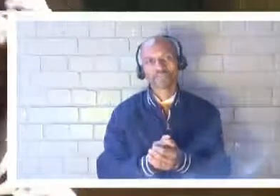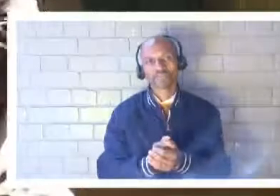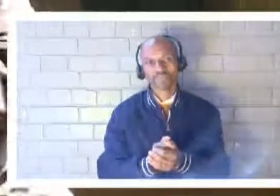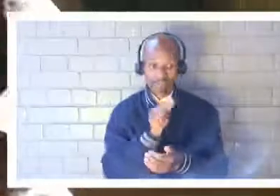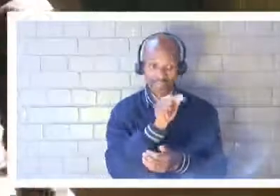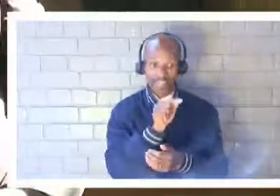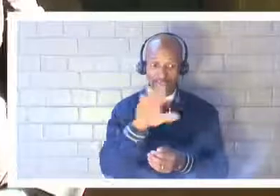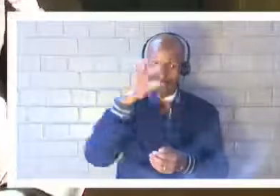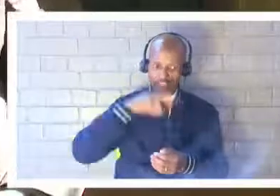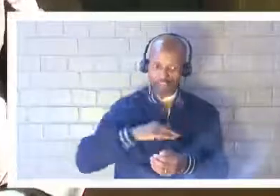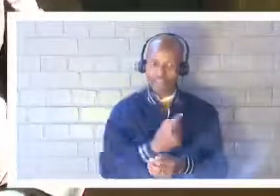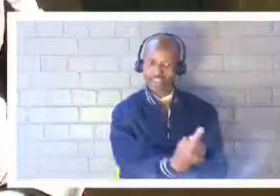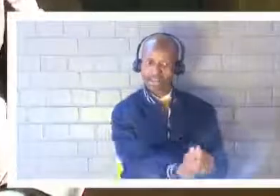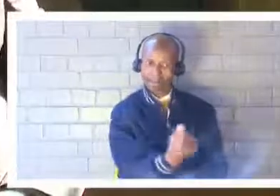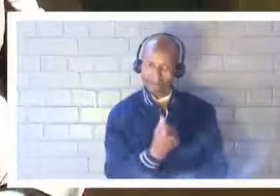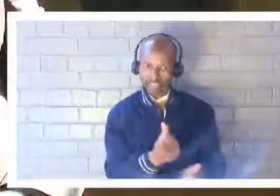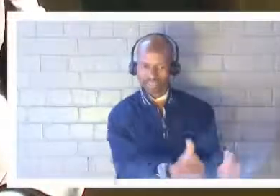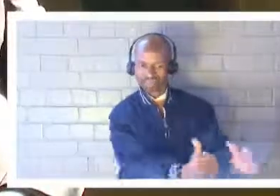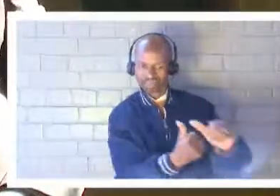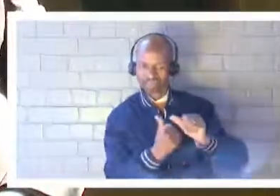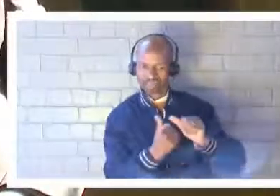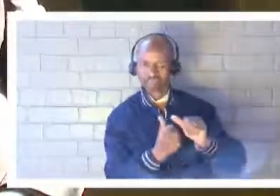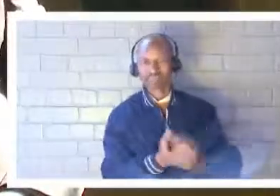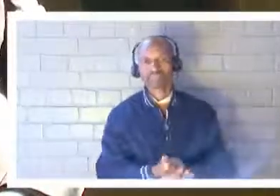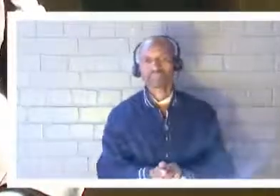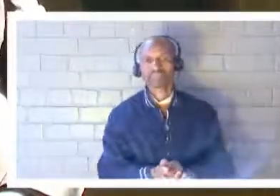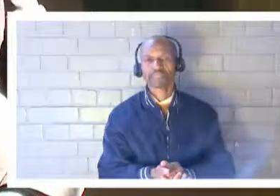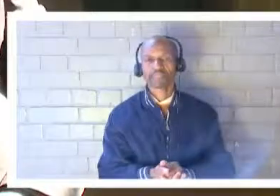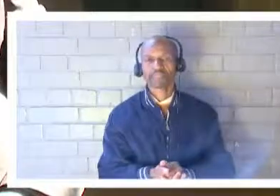That budget must come here.